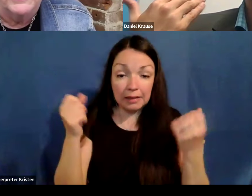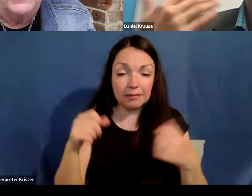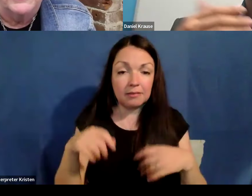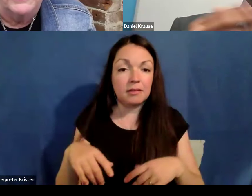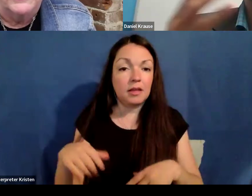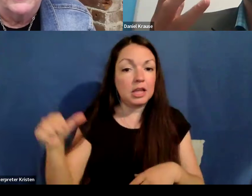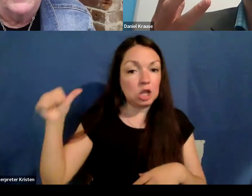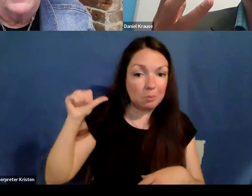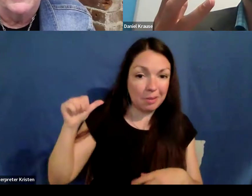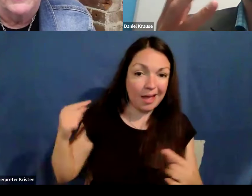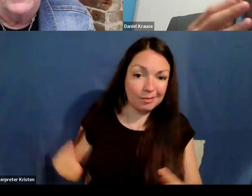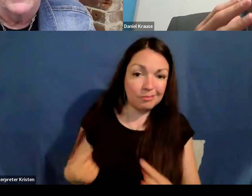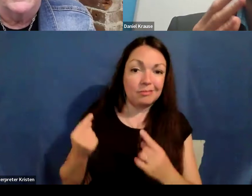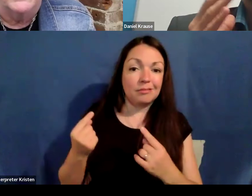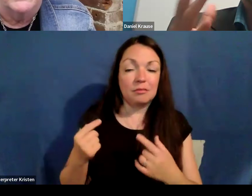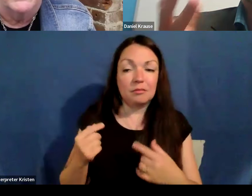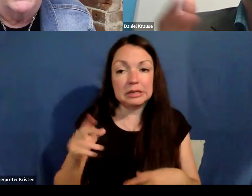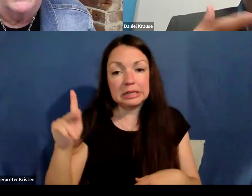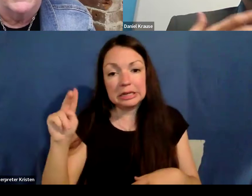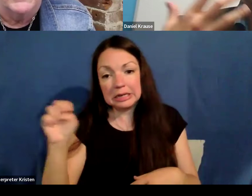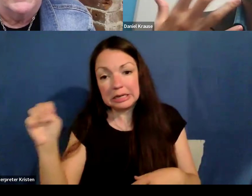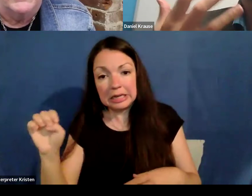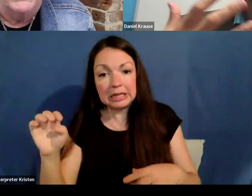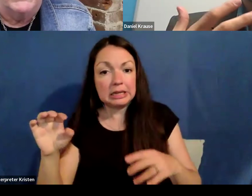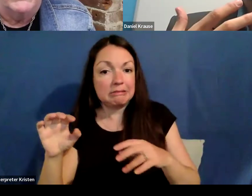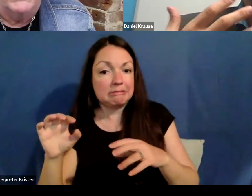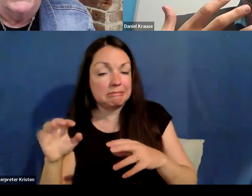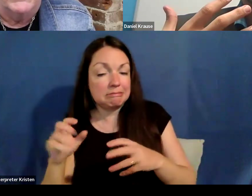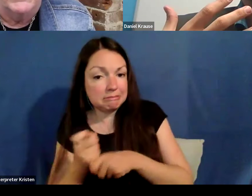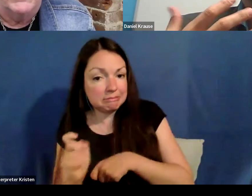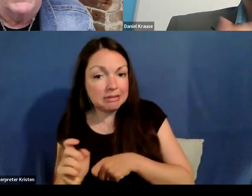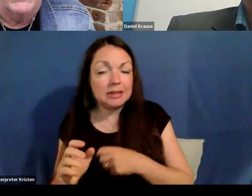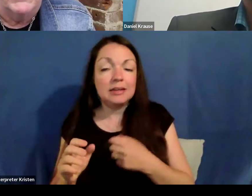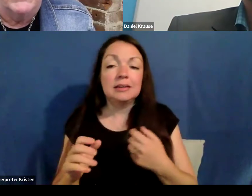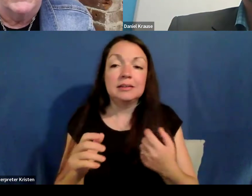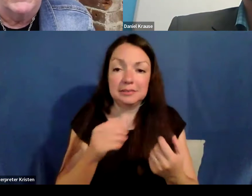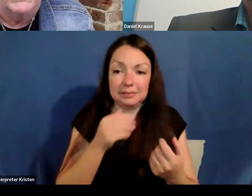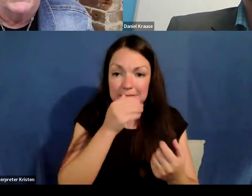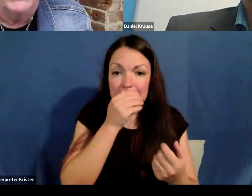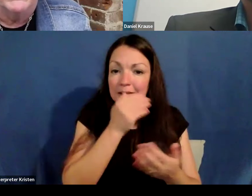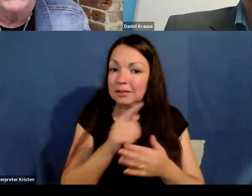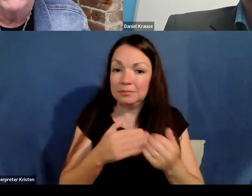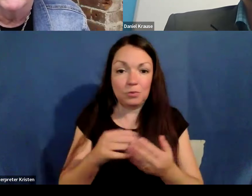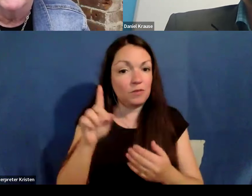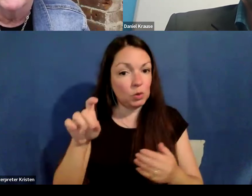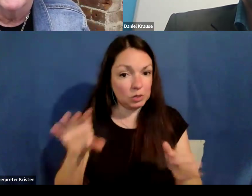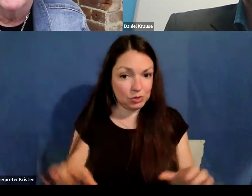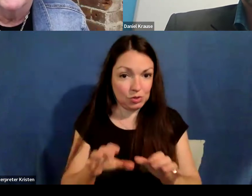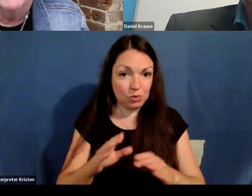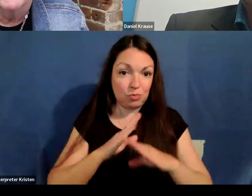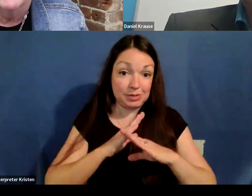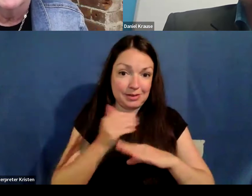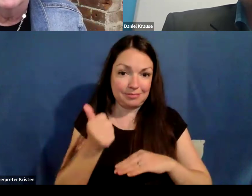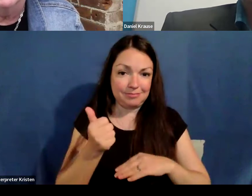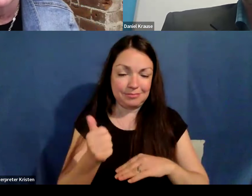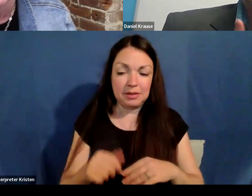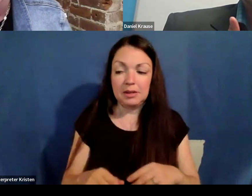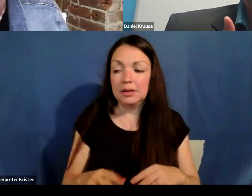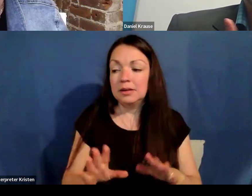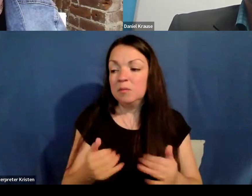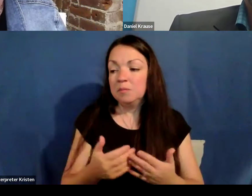backs have problems and knees go bad, and any other things that you might need to do to protect your family, all of which gets a